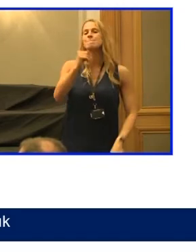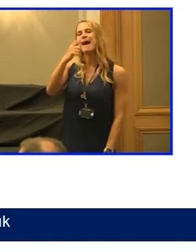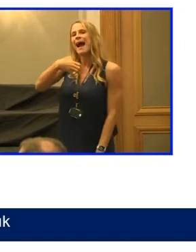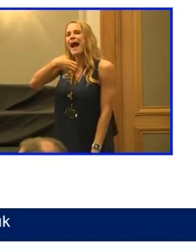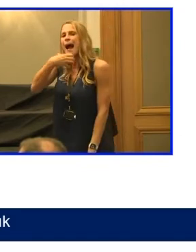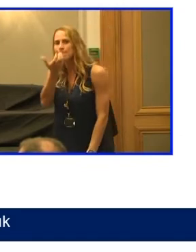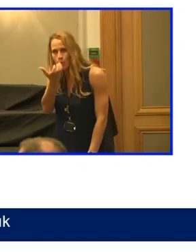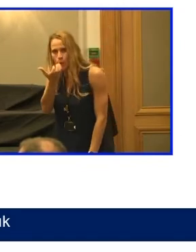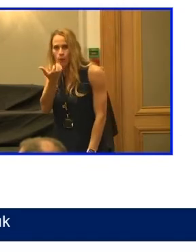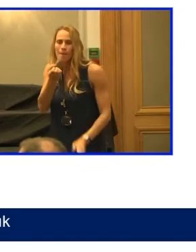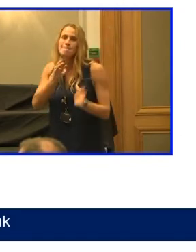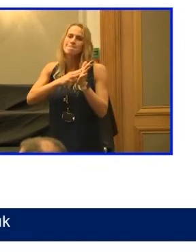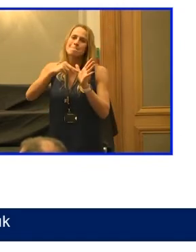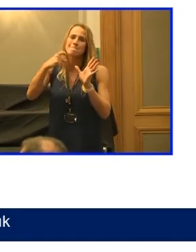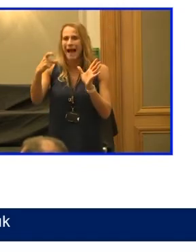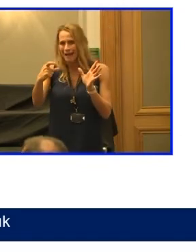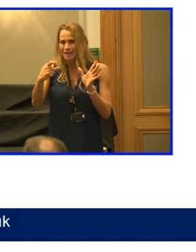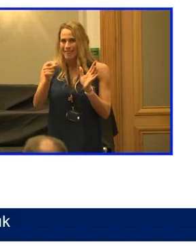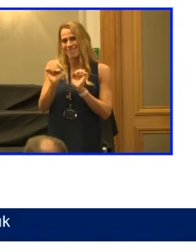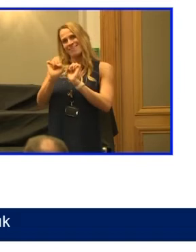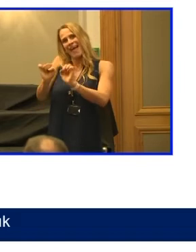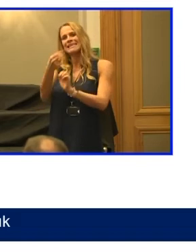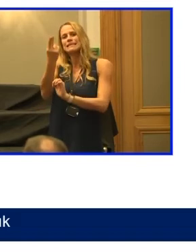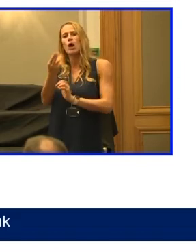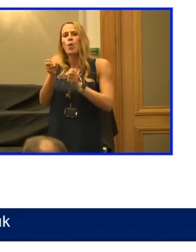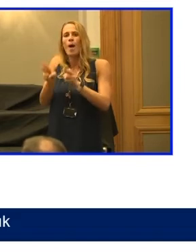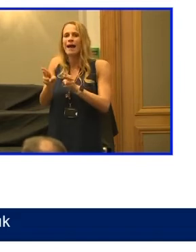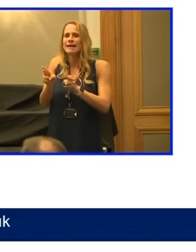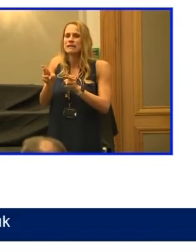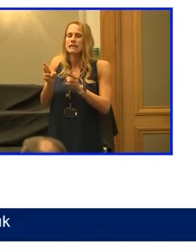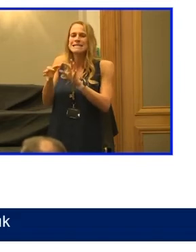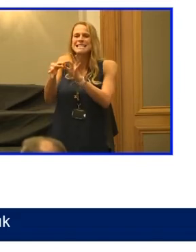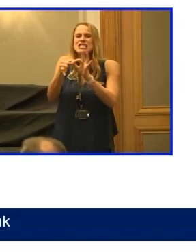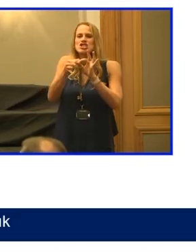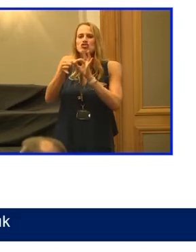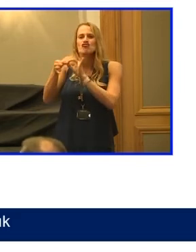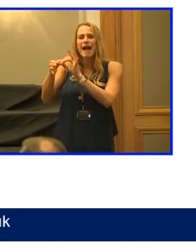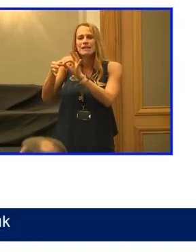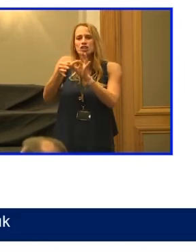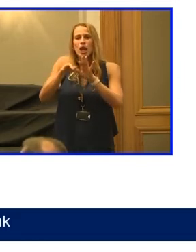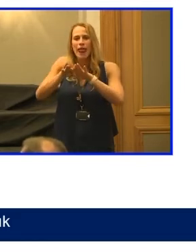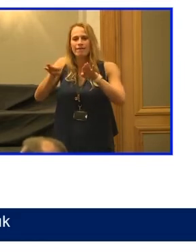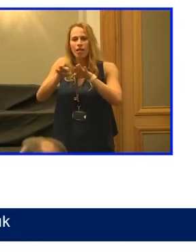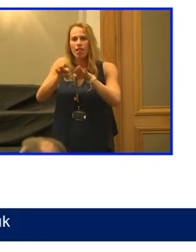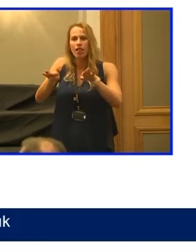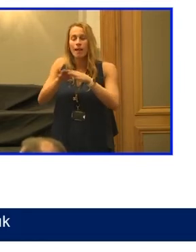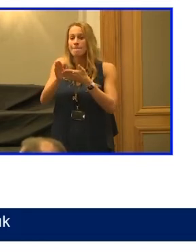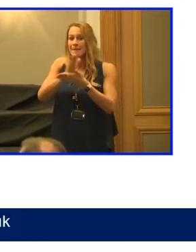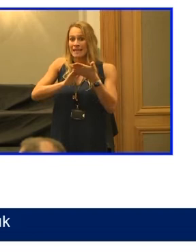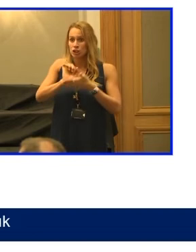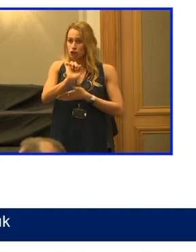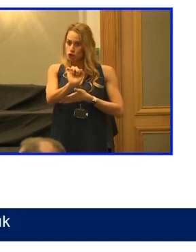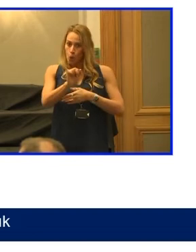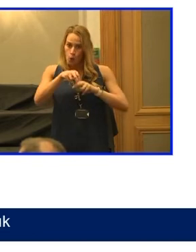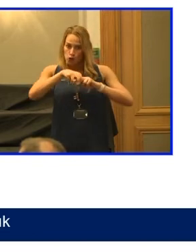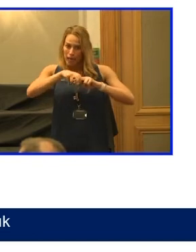wondrous, lovely way they design stuff, and it's all brilliant, it's an interaction level. So what that means is, your chairs are on